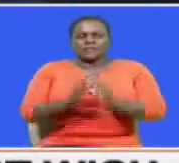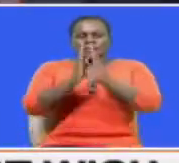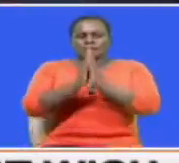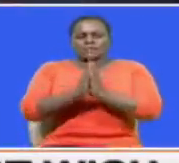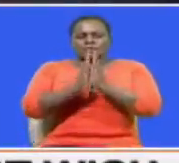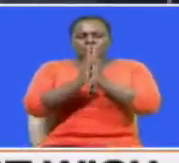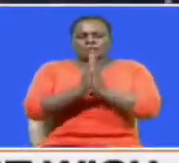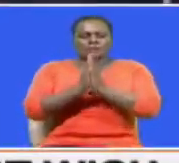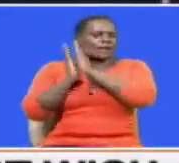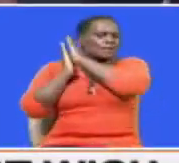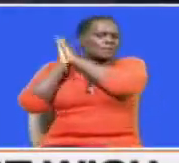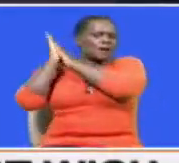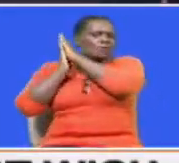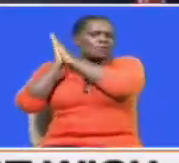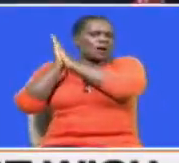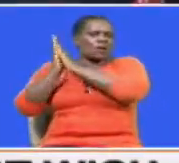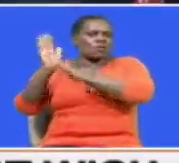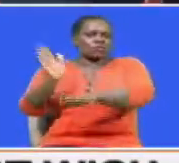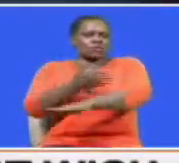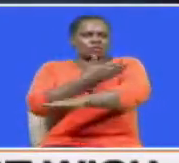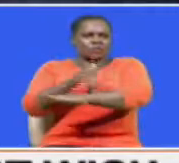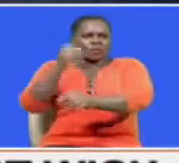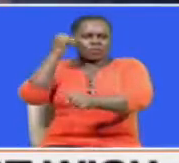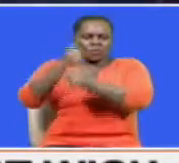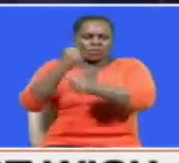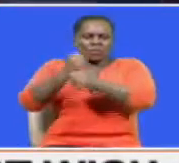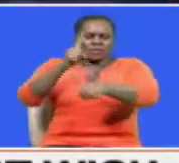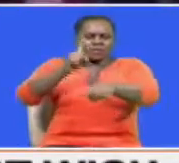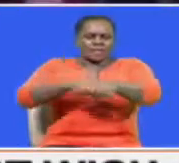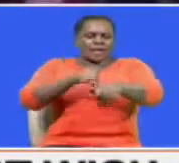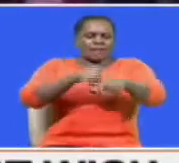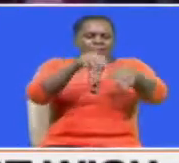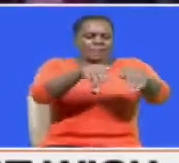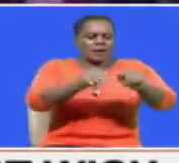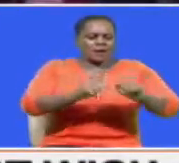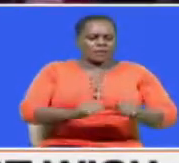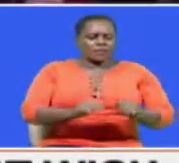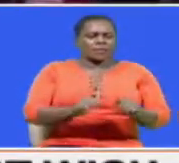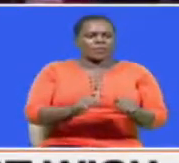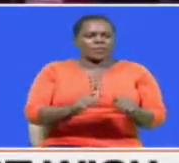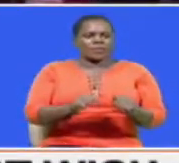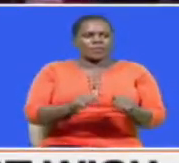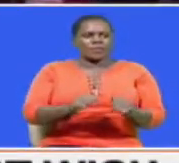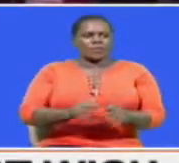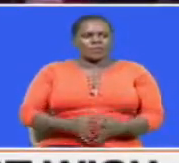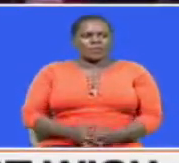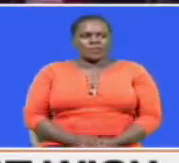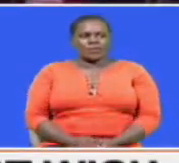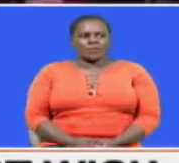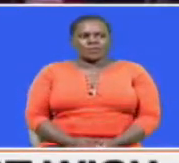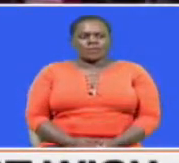Religious and Mau Mau war songs were performed during the event.